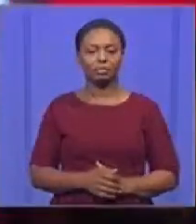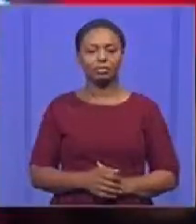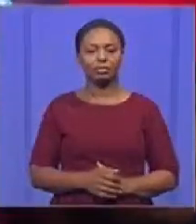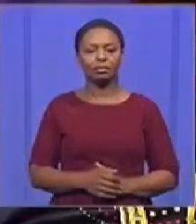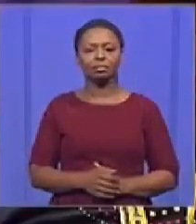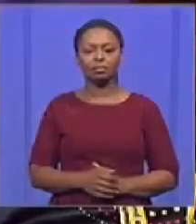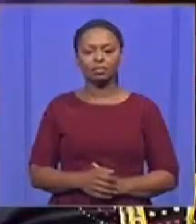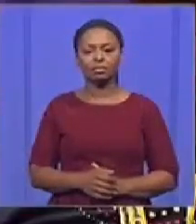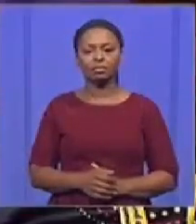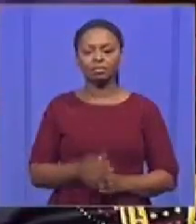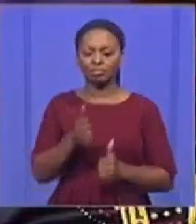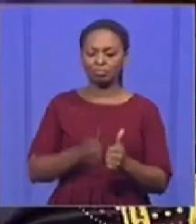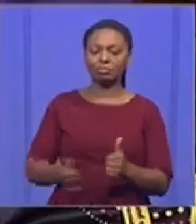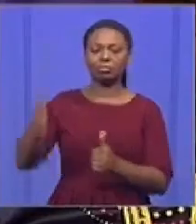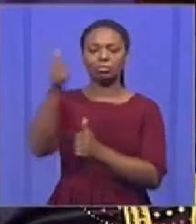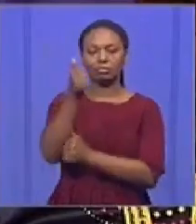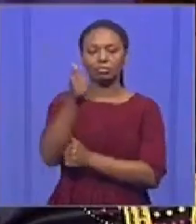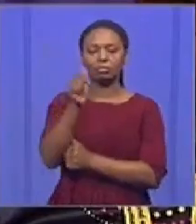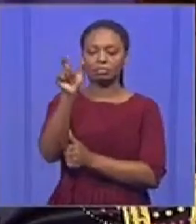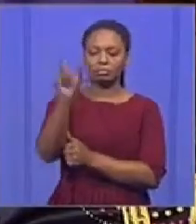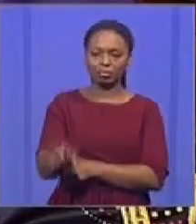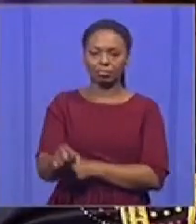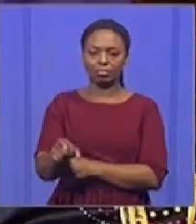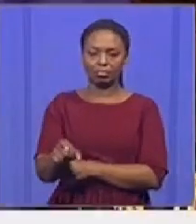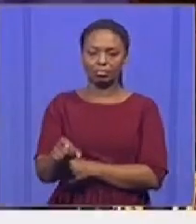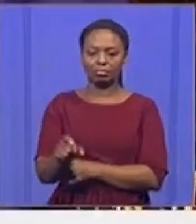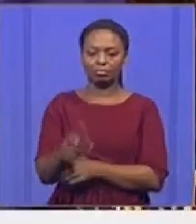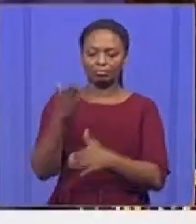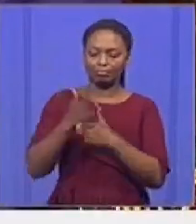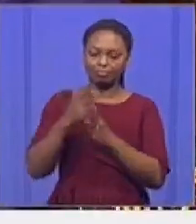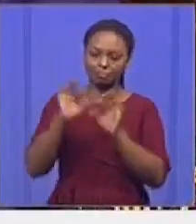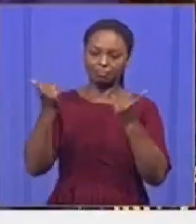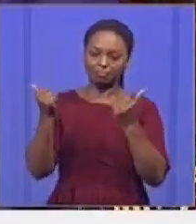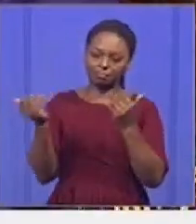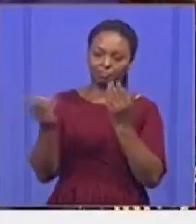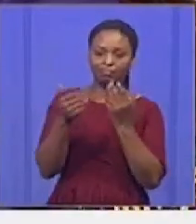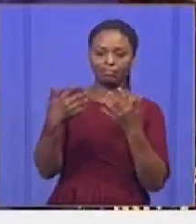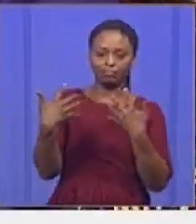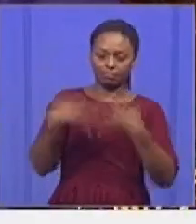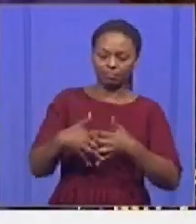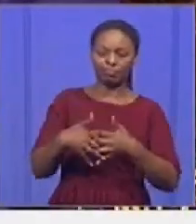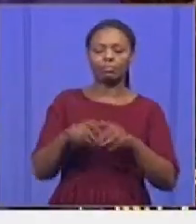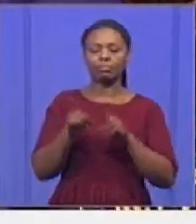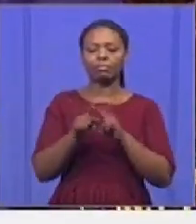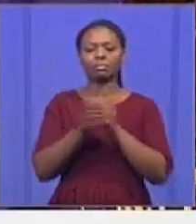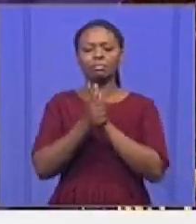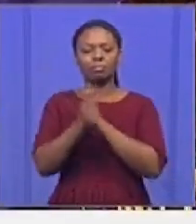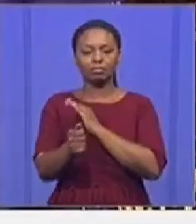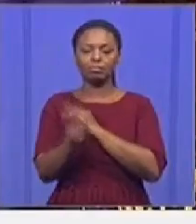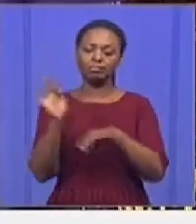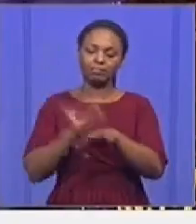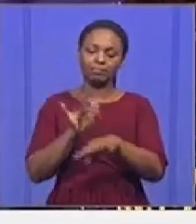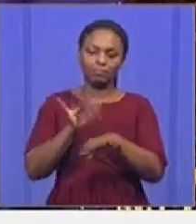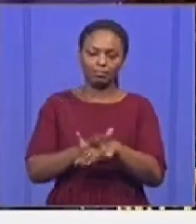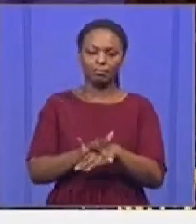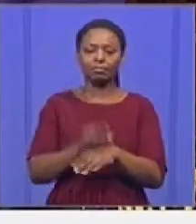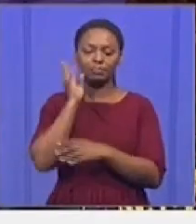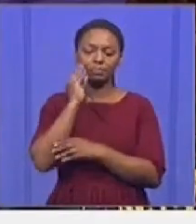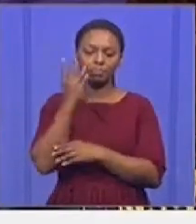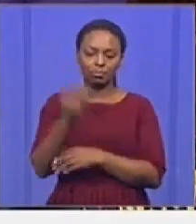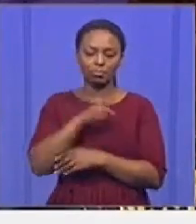executive who's going to be capable to do the job. Our people want us to end load shedding sooner